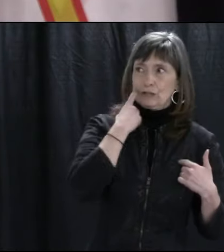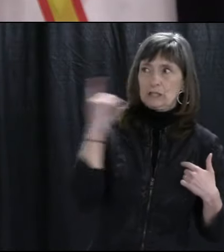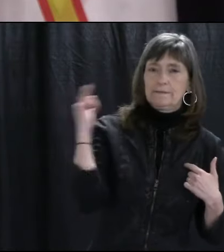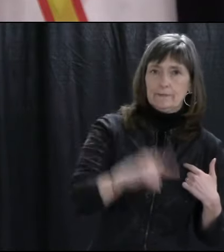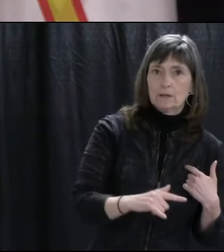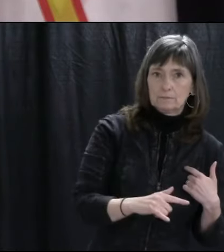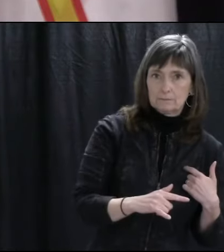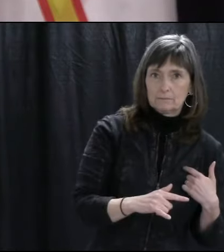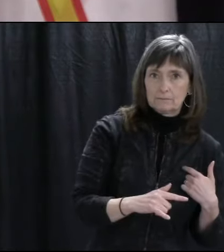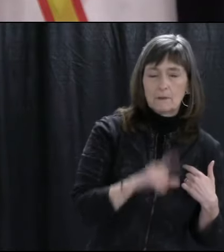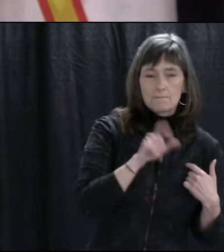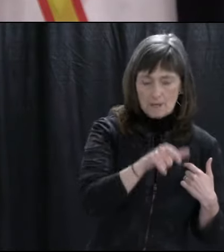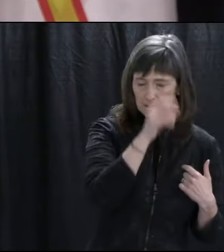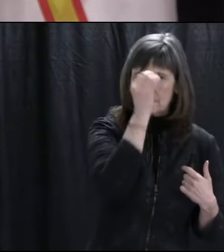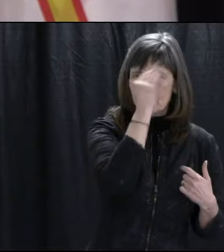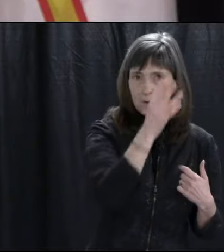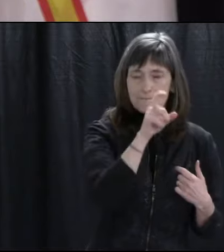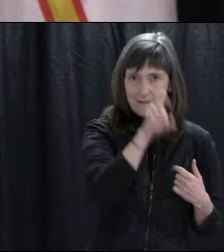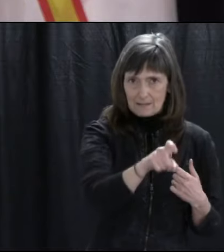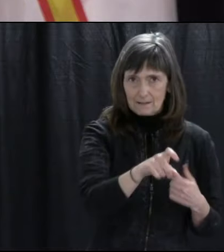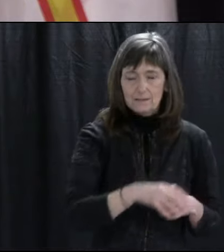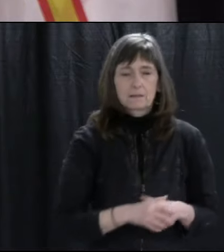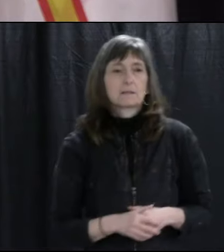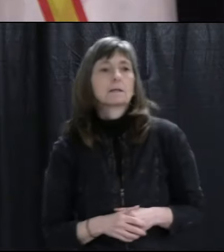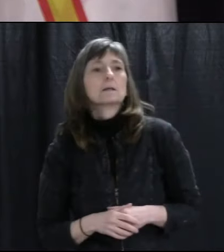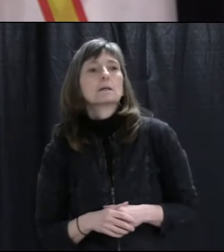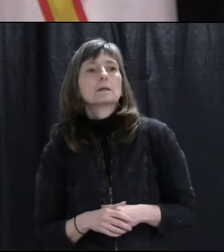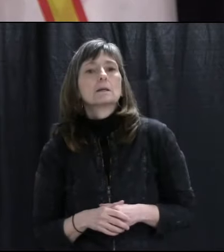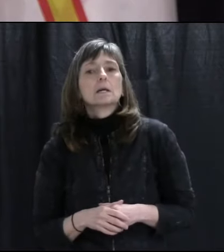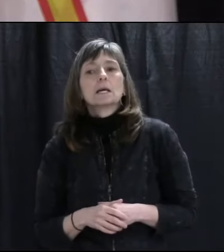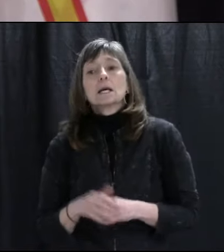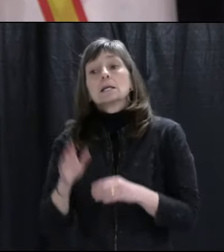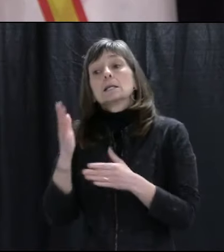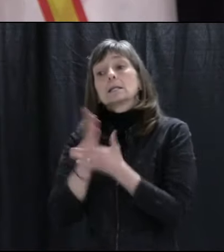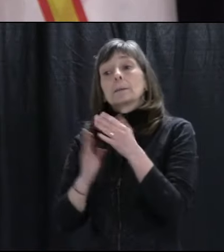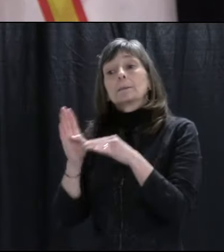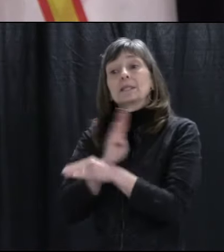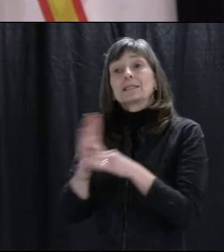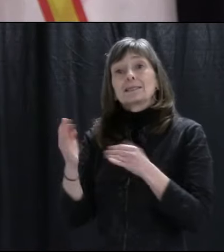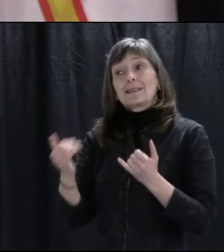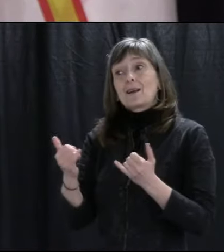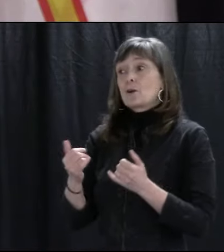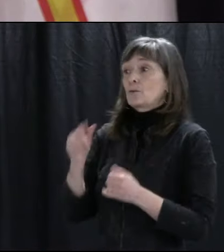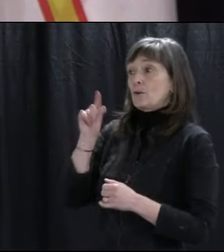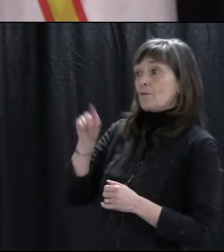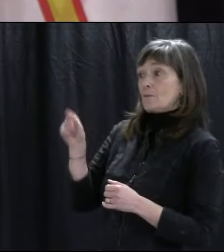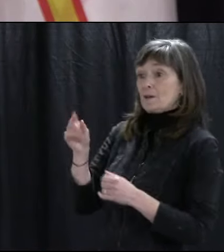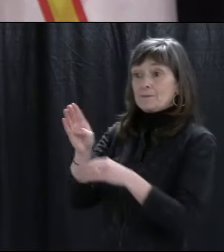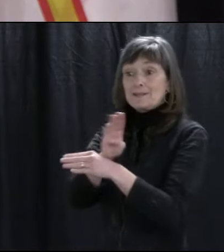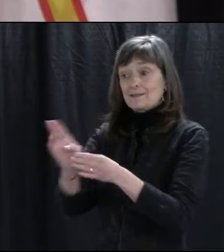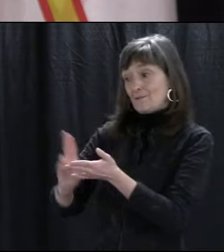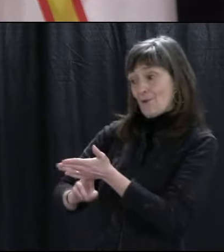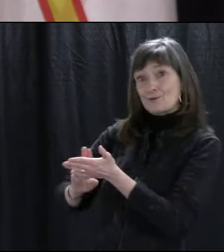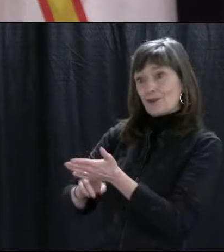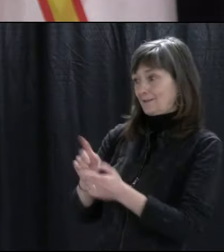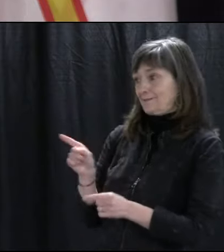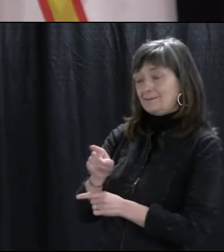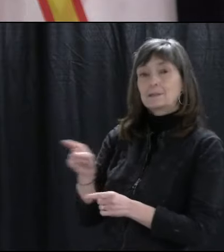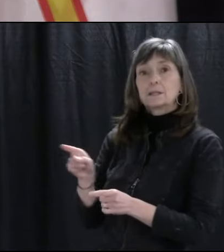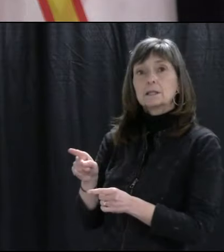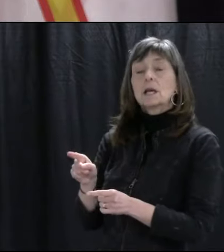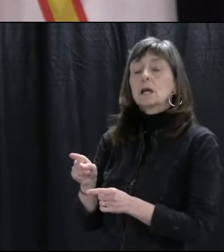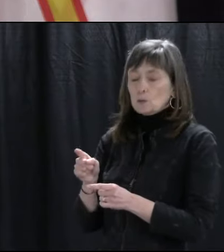want to give clear direction in regards to businesses with existing contracts with the provincial government. Those contracts will